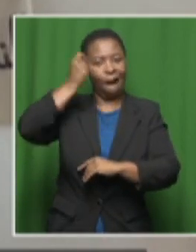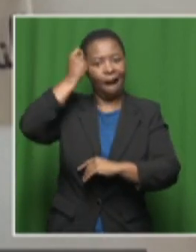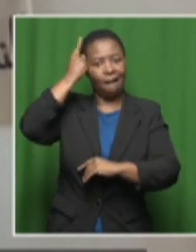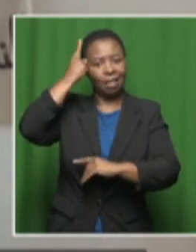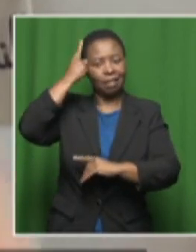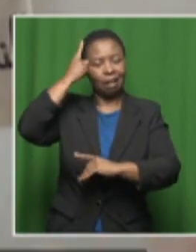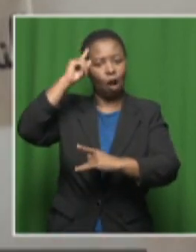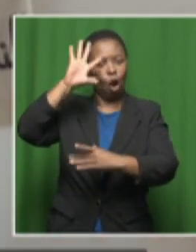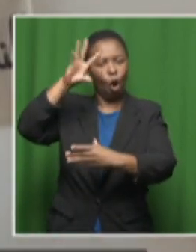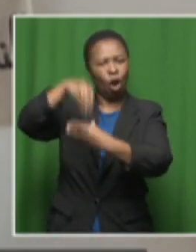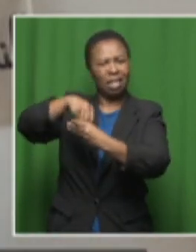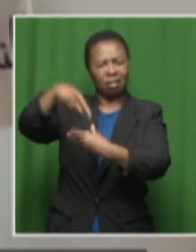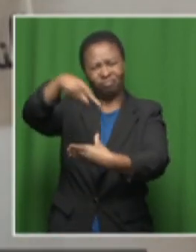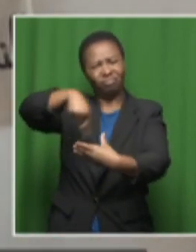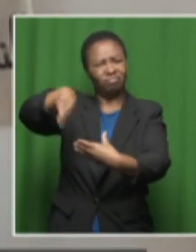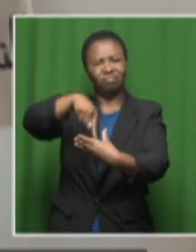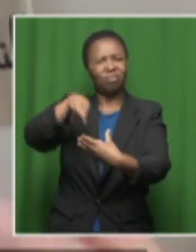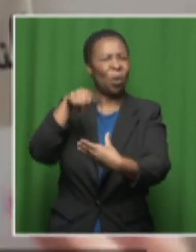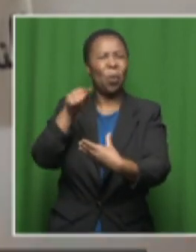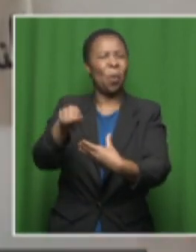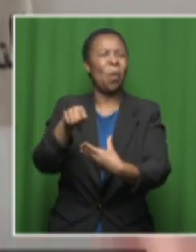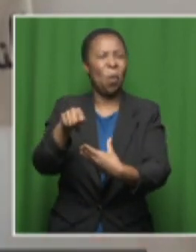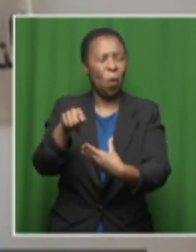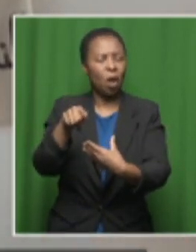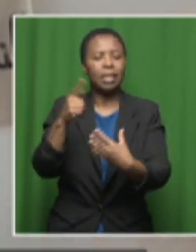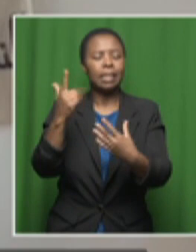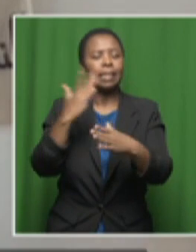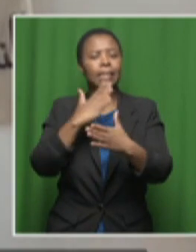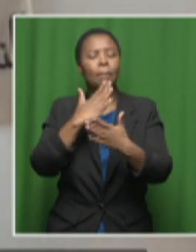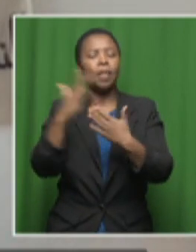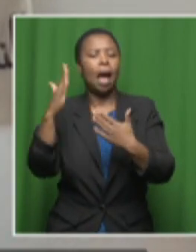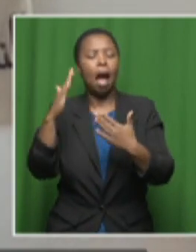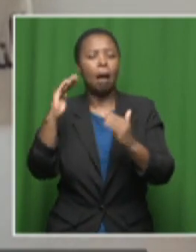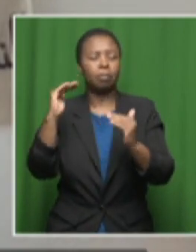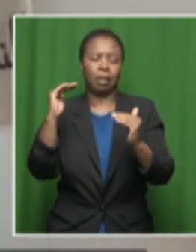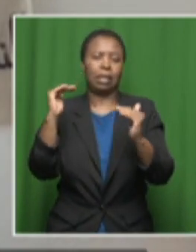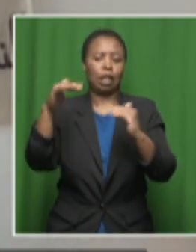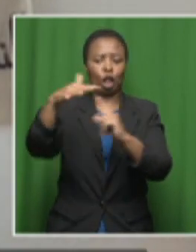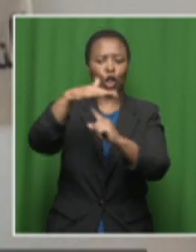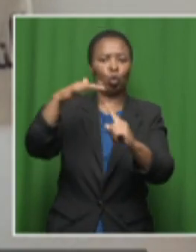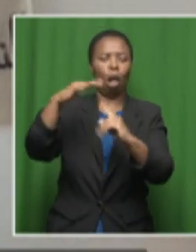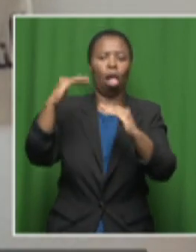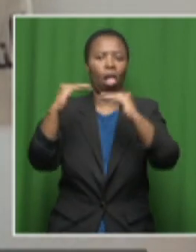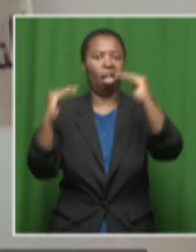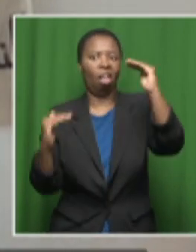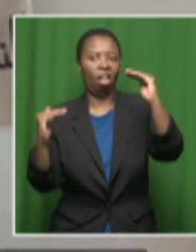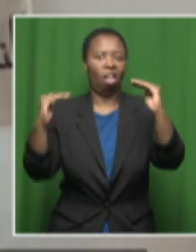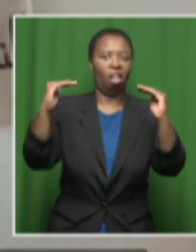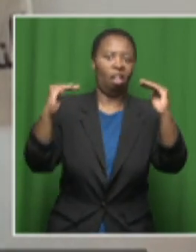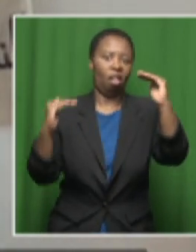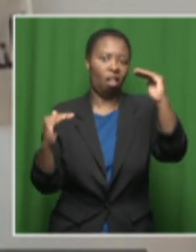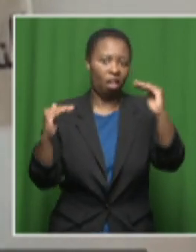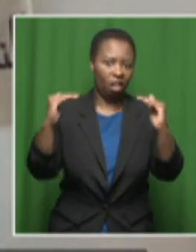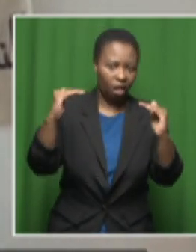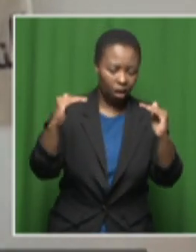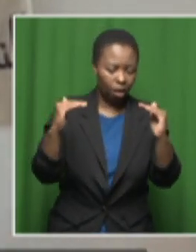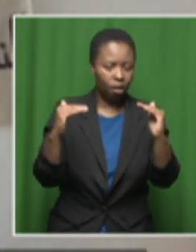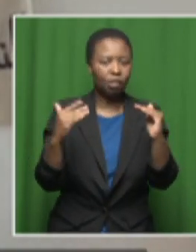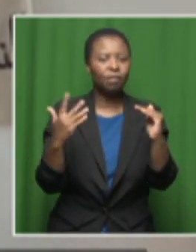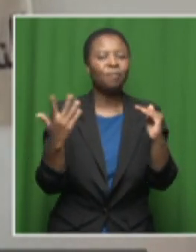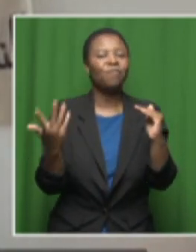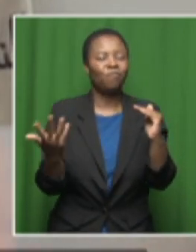context, unequal situations, but all coming together in the way that we think